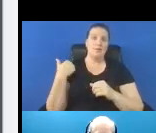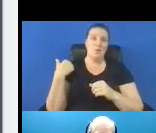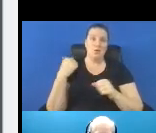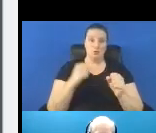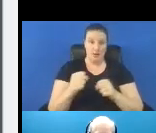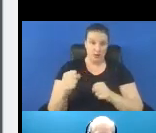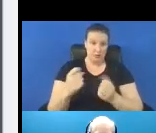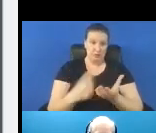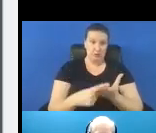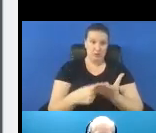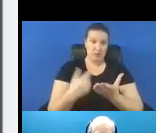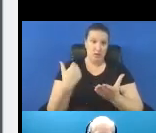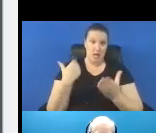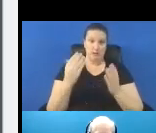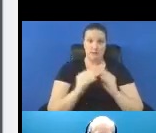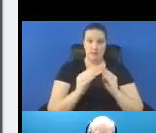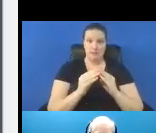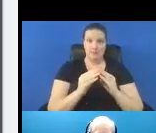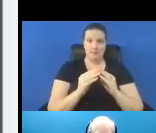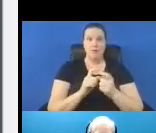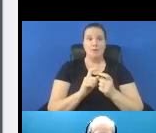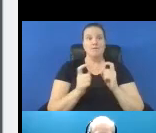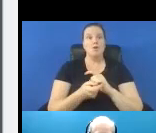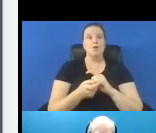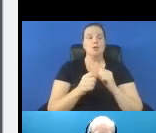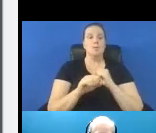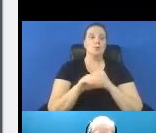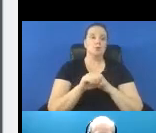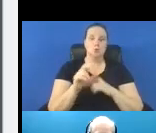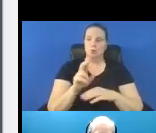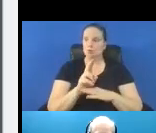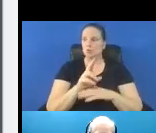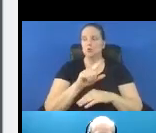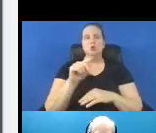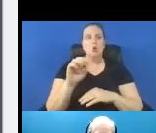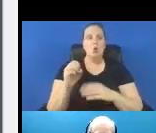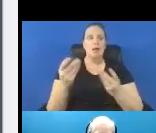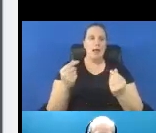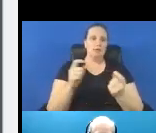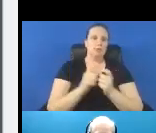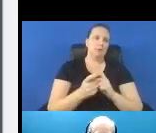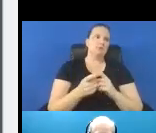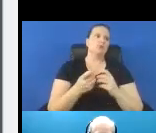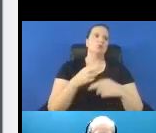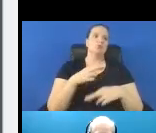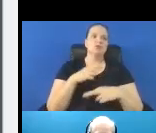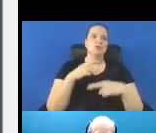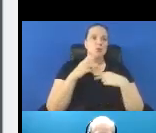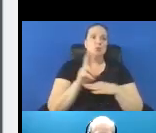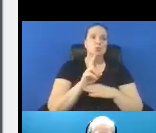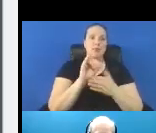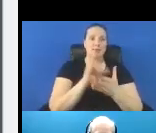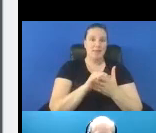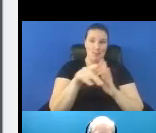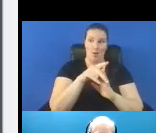in the last meeting. And that, I mean, converting commercially zoned land to residential uses. So this